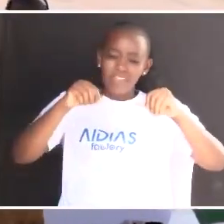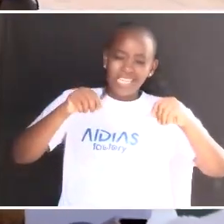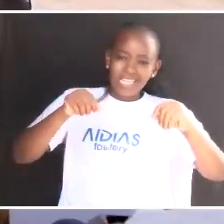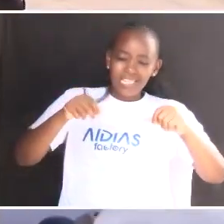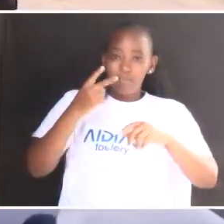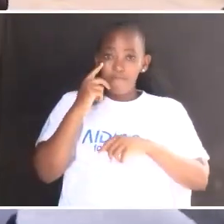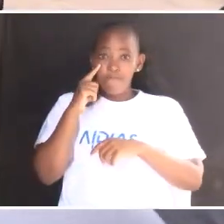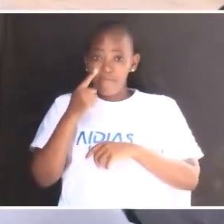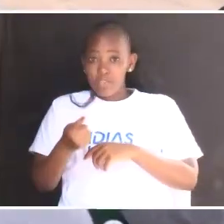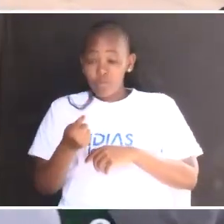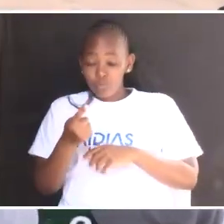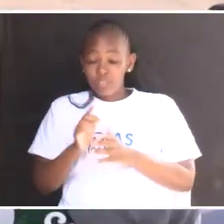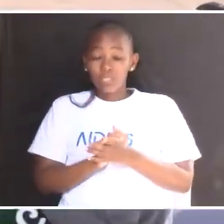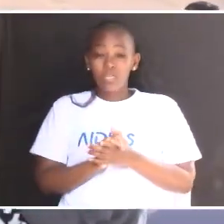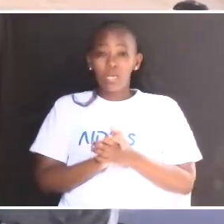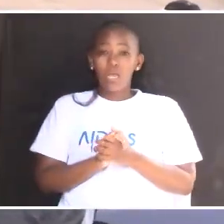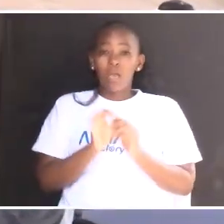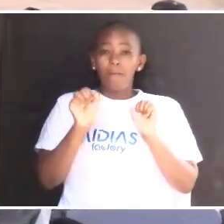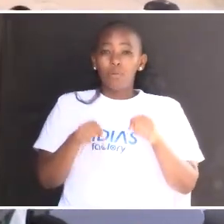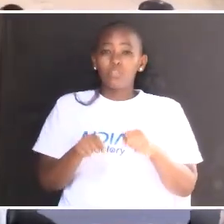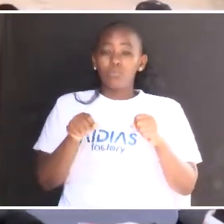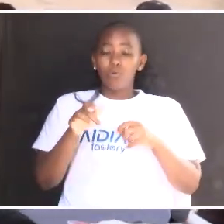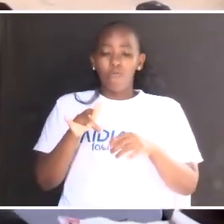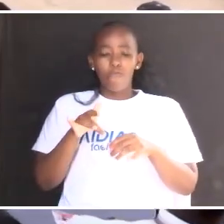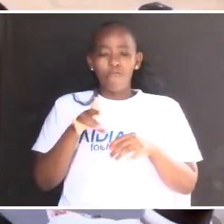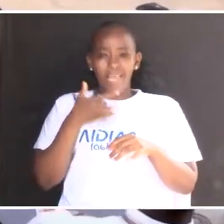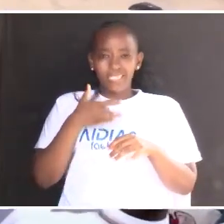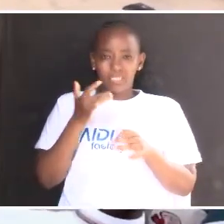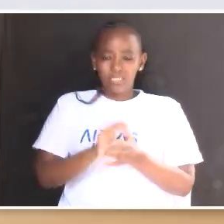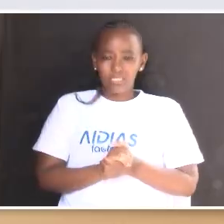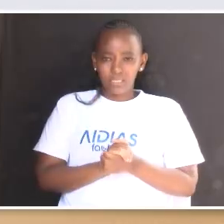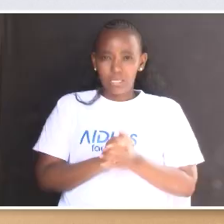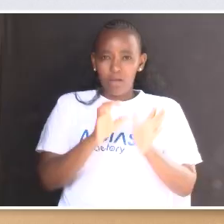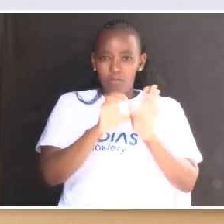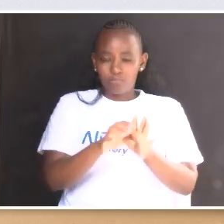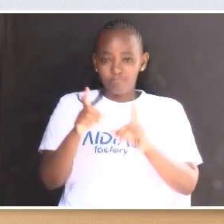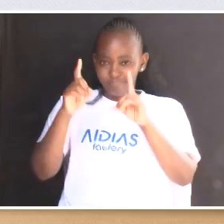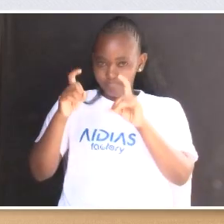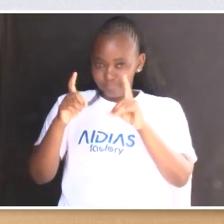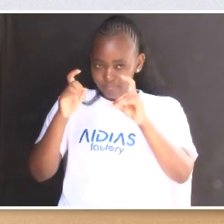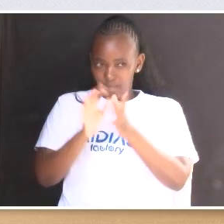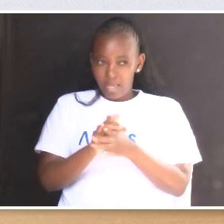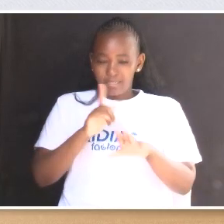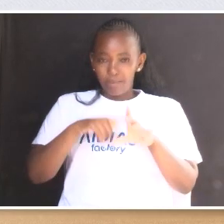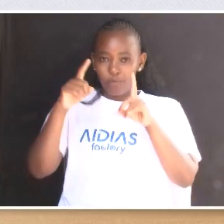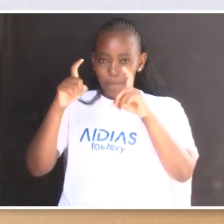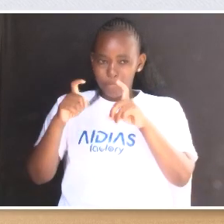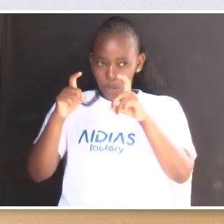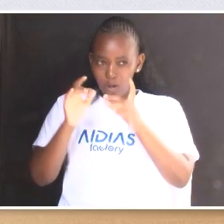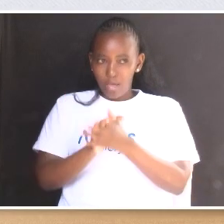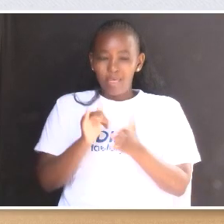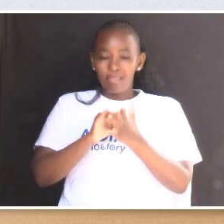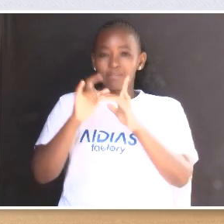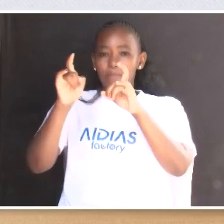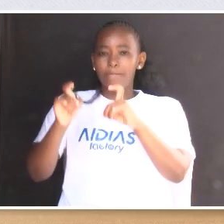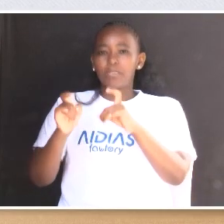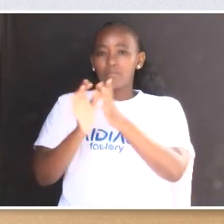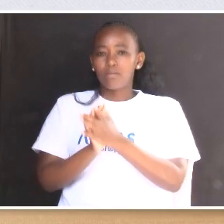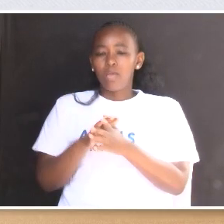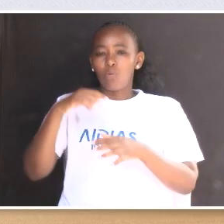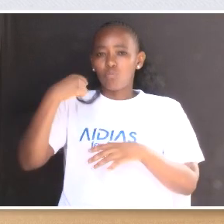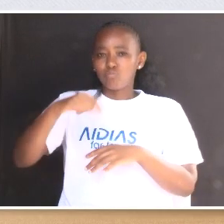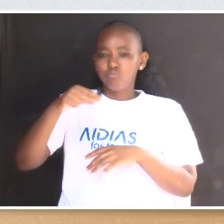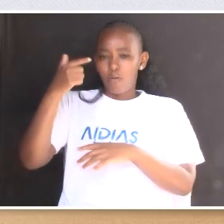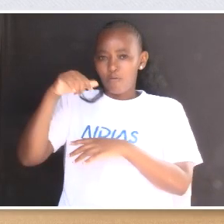viewed, or one that can be felt. For example, a photograph. Ukipiga picha, hiyo picha, it qualifies